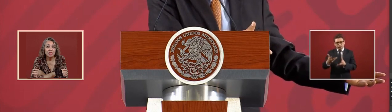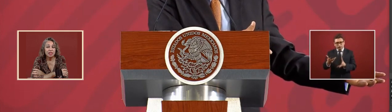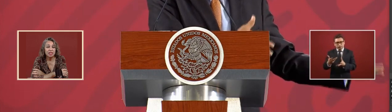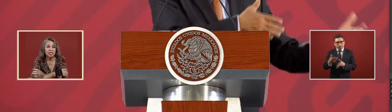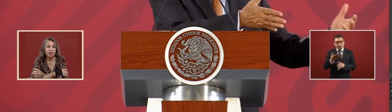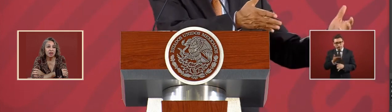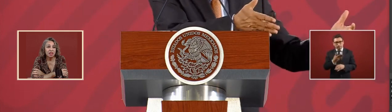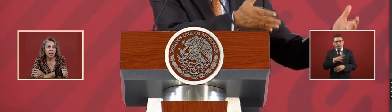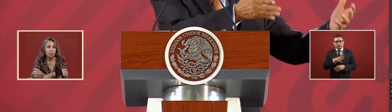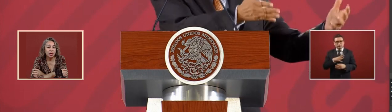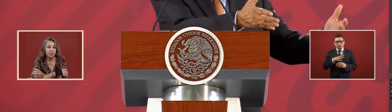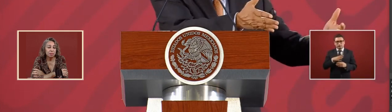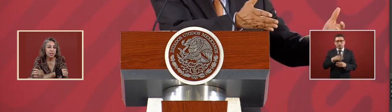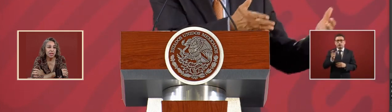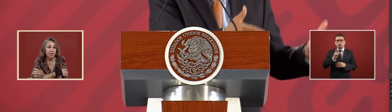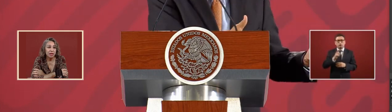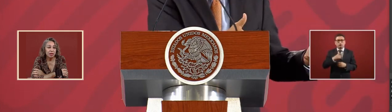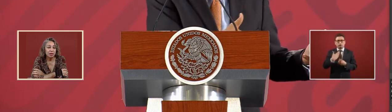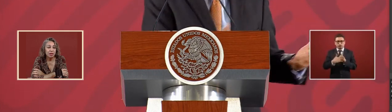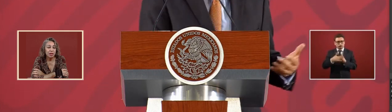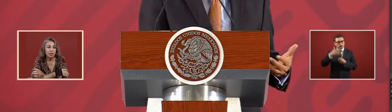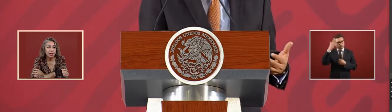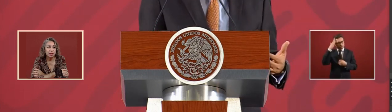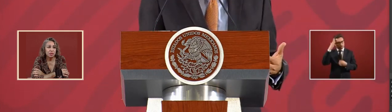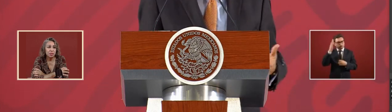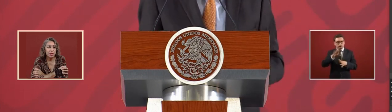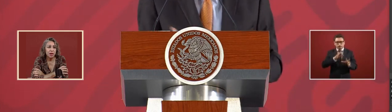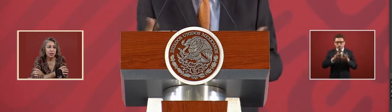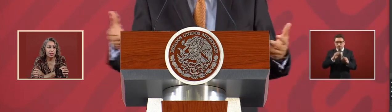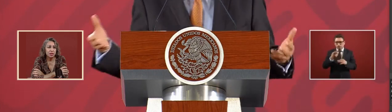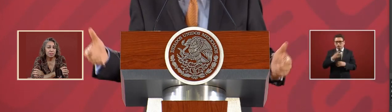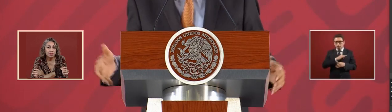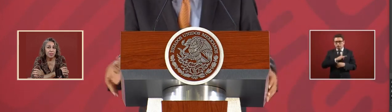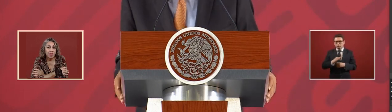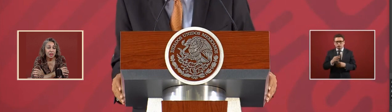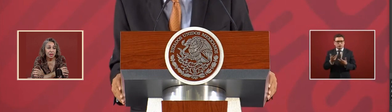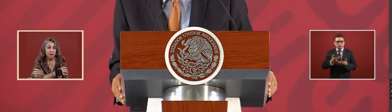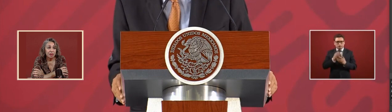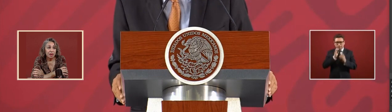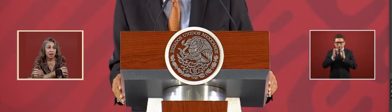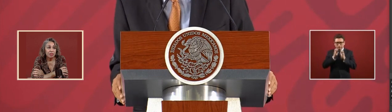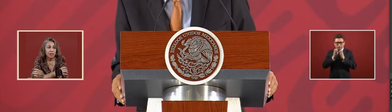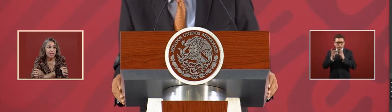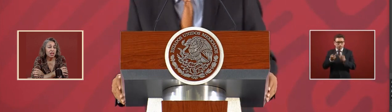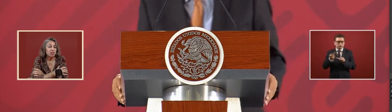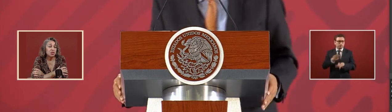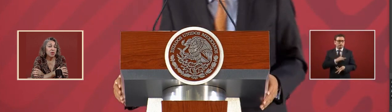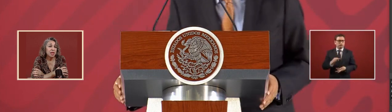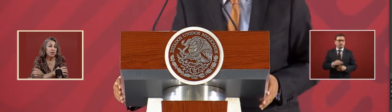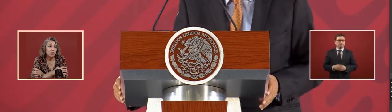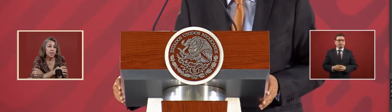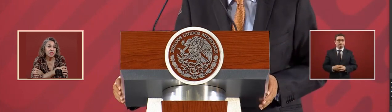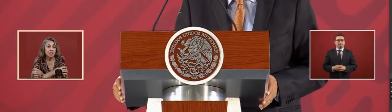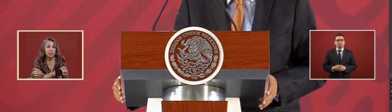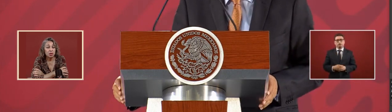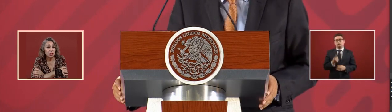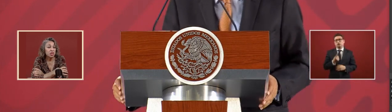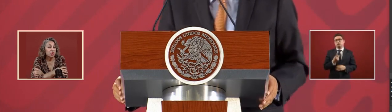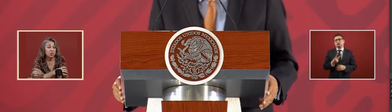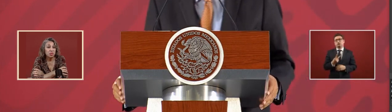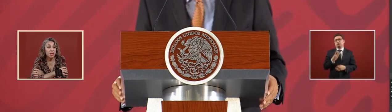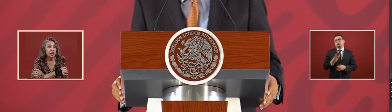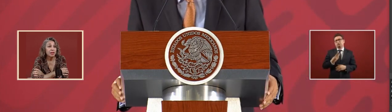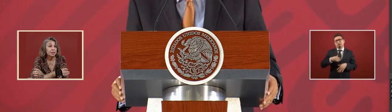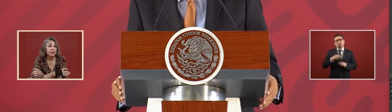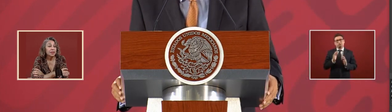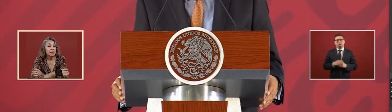not discard that possibility in the que se podía hacer una encuesta, that they could do an inquest o dos, o tres, or two